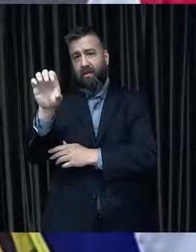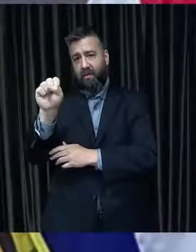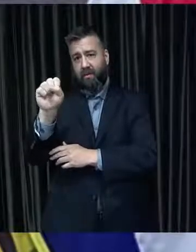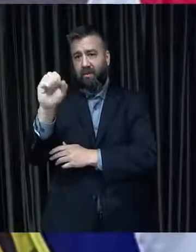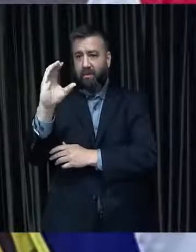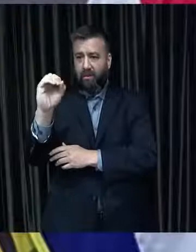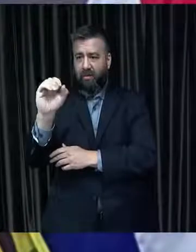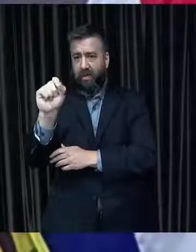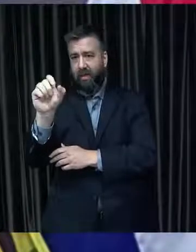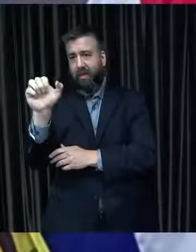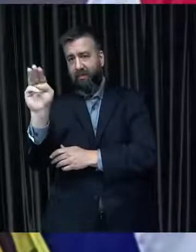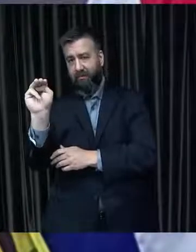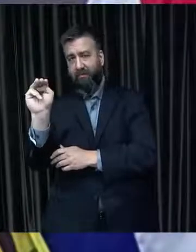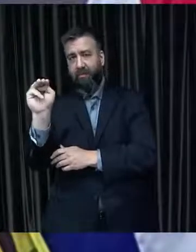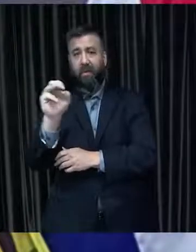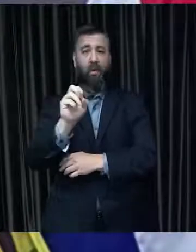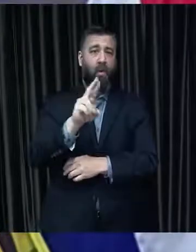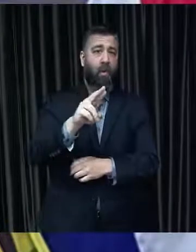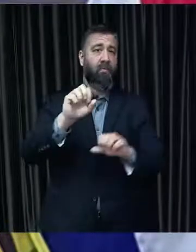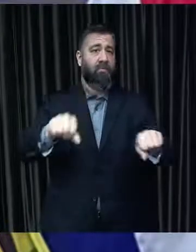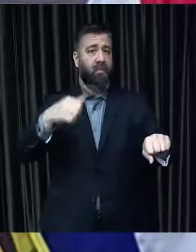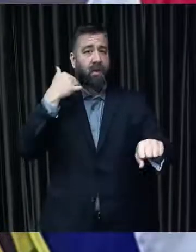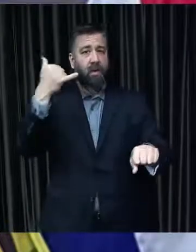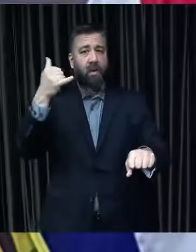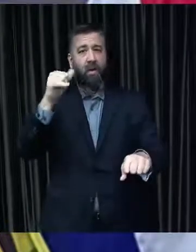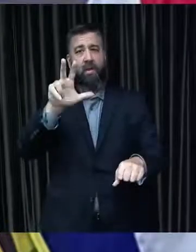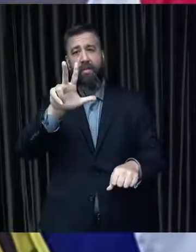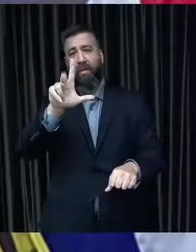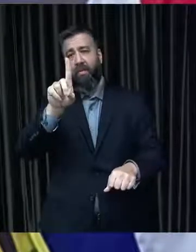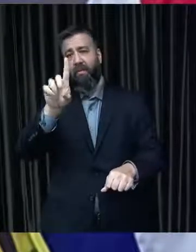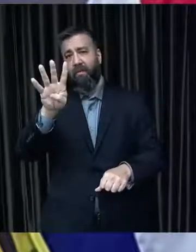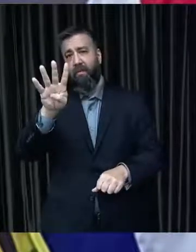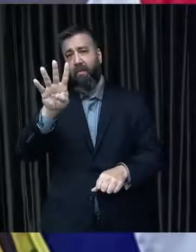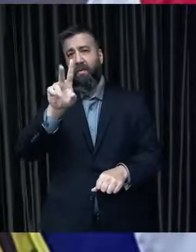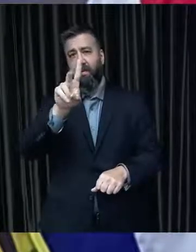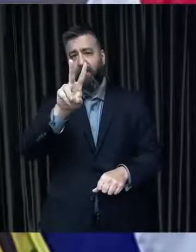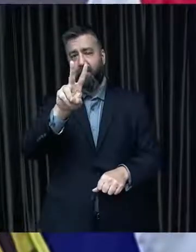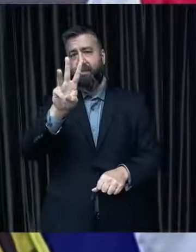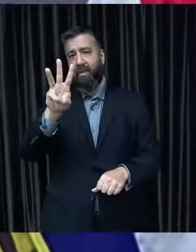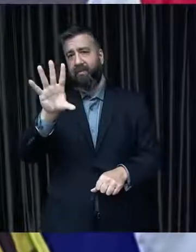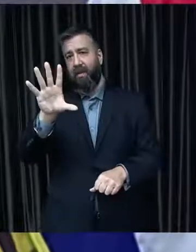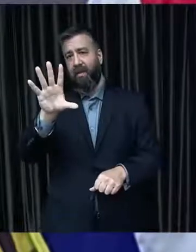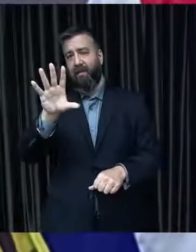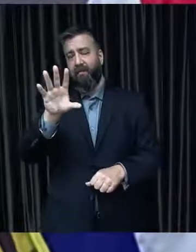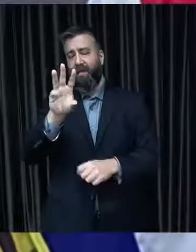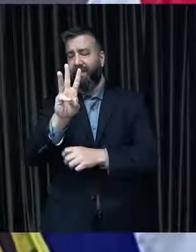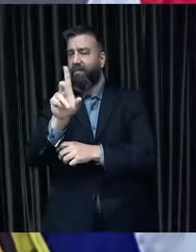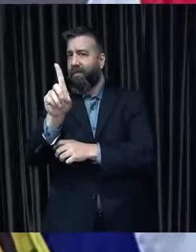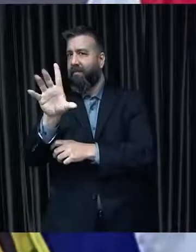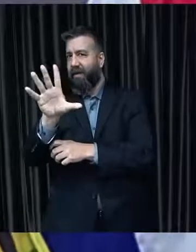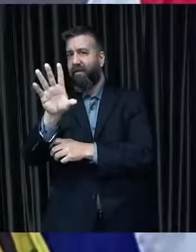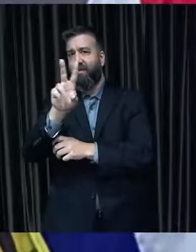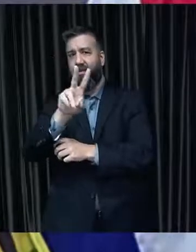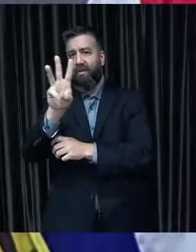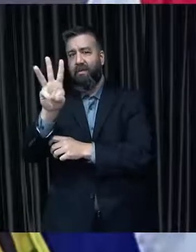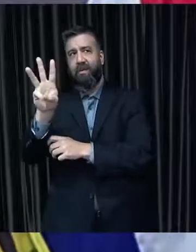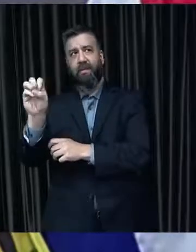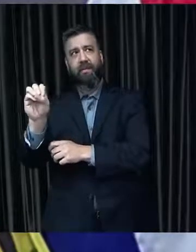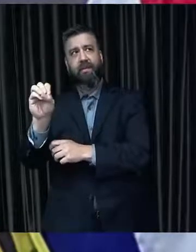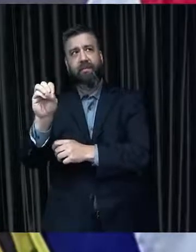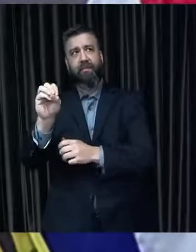314-615-2660. The county has established a partnership with area universities to set up a screening and scheduling process for this